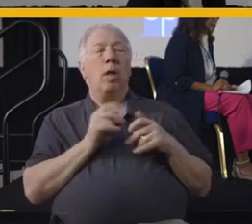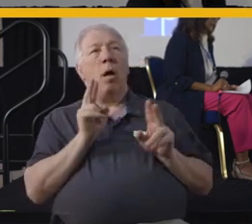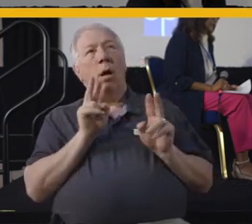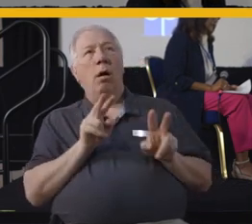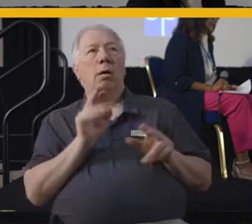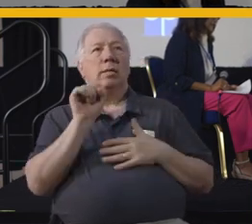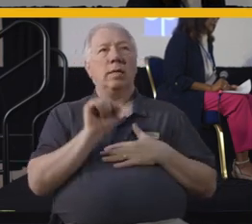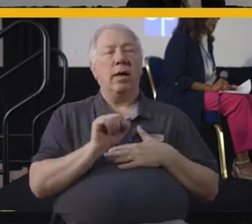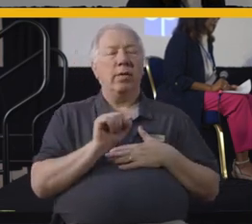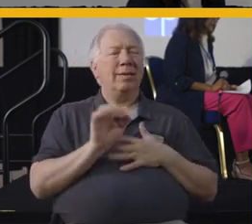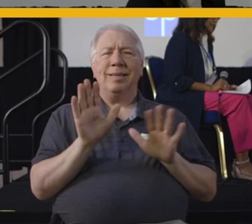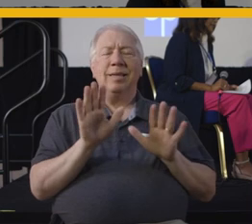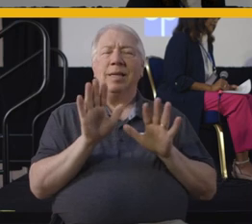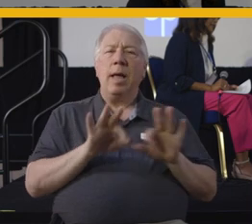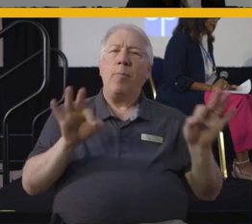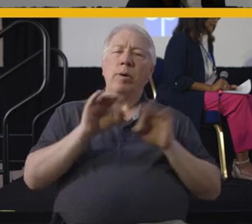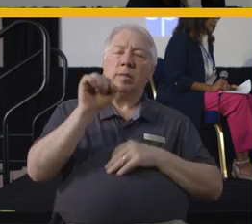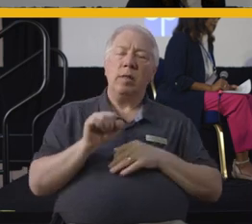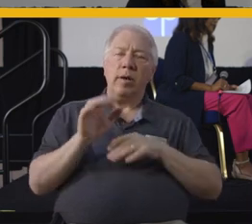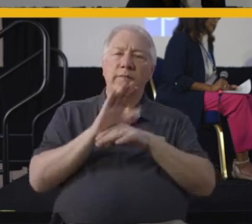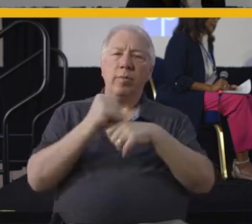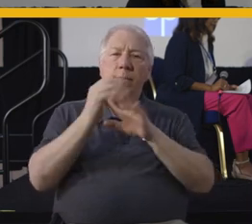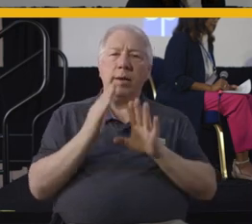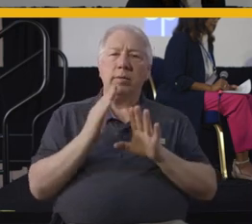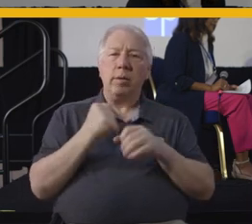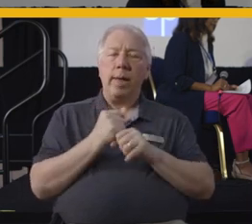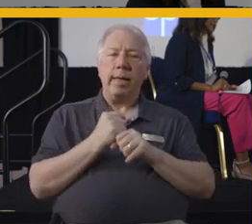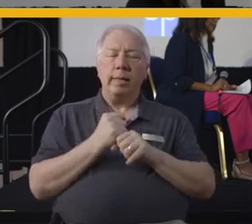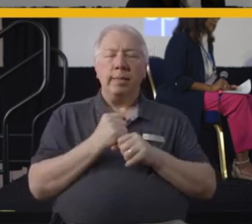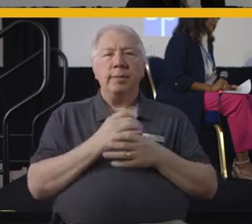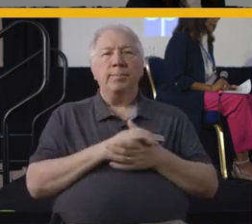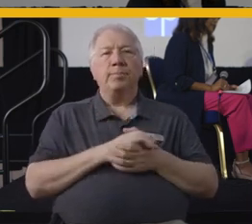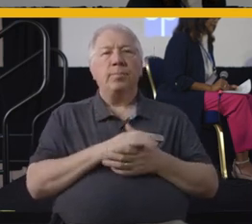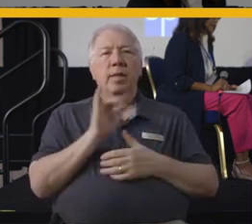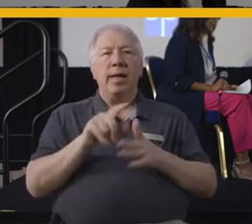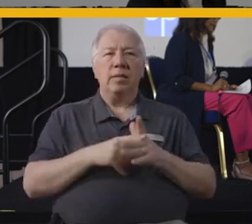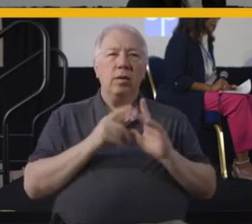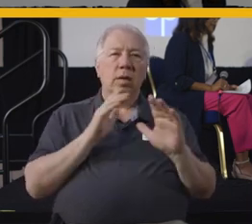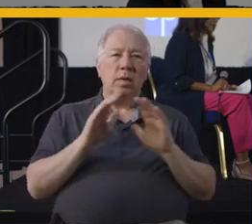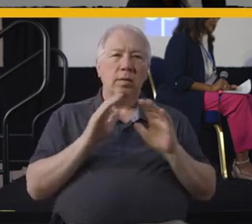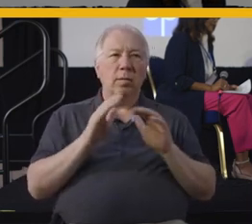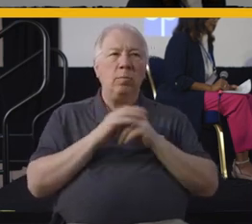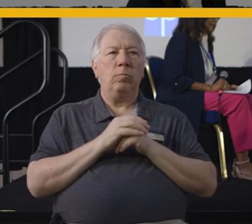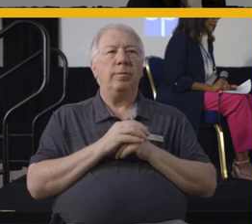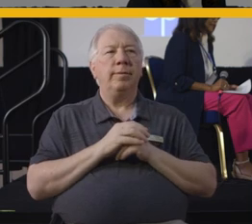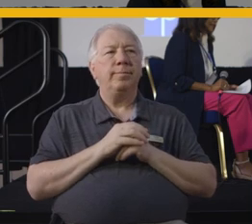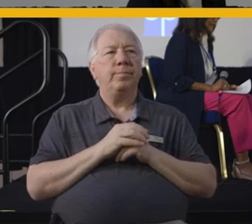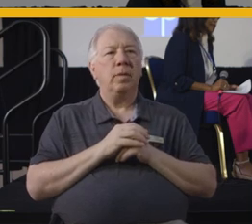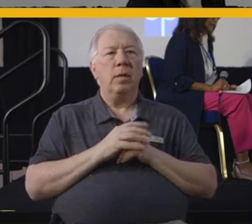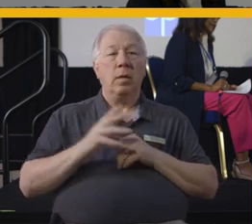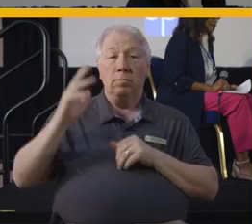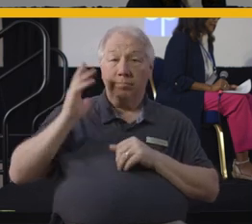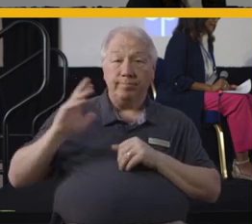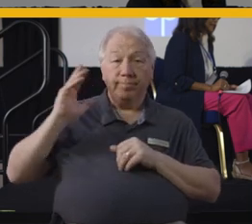South, and said it was important for Southern filmmakers to make it. So that started a conversation a very long